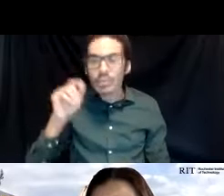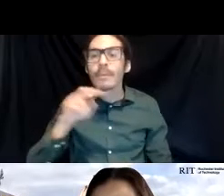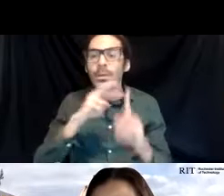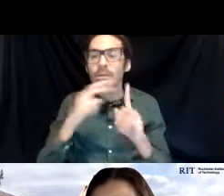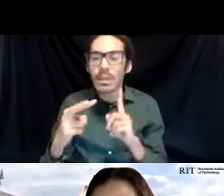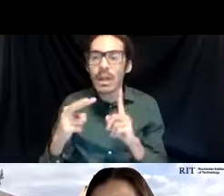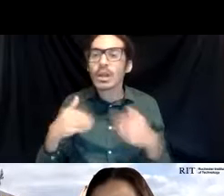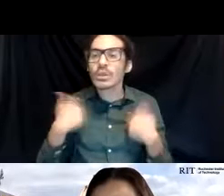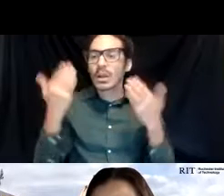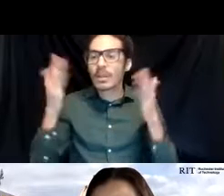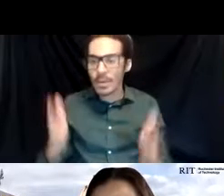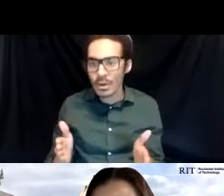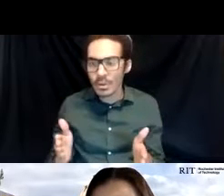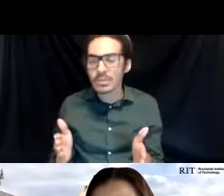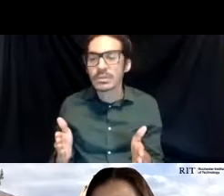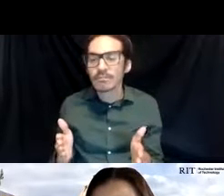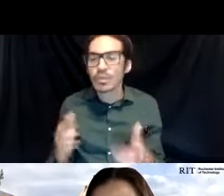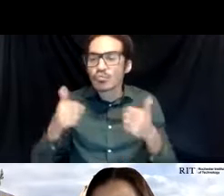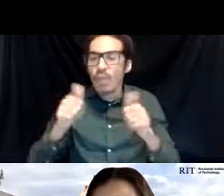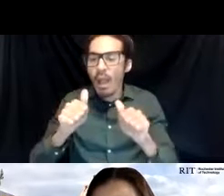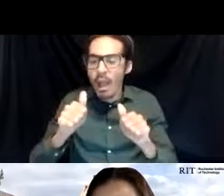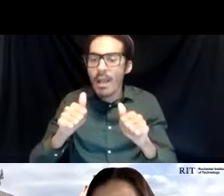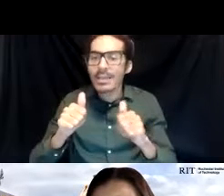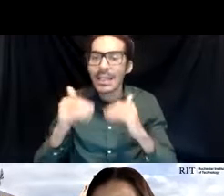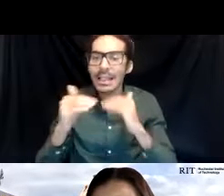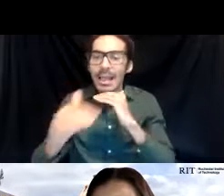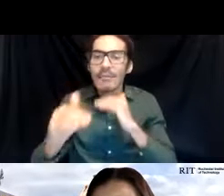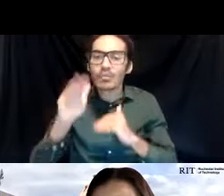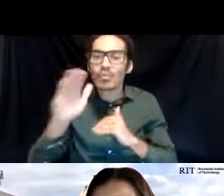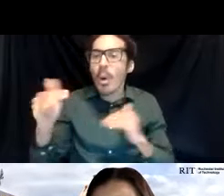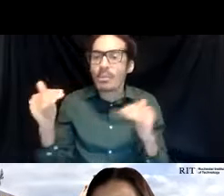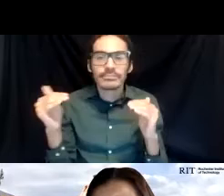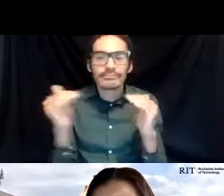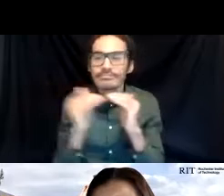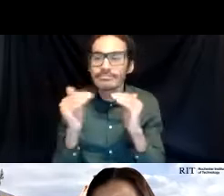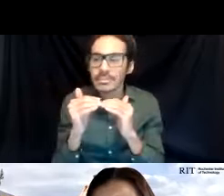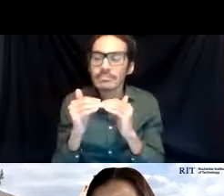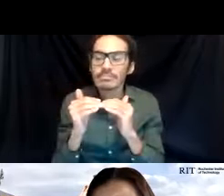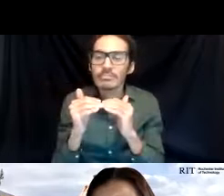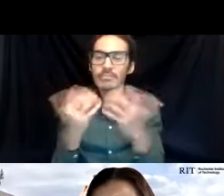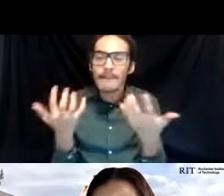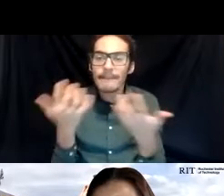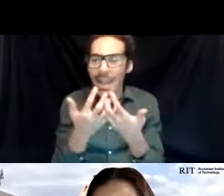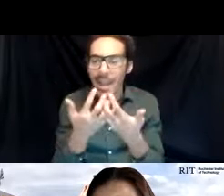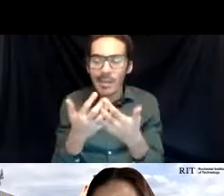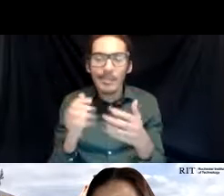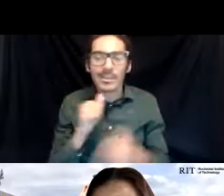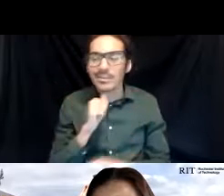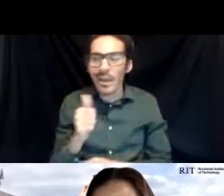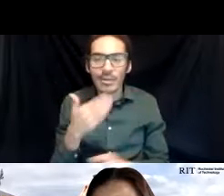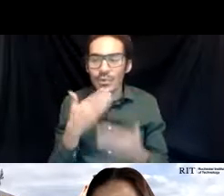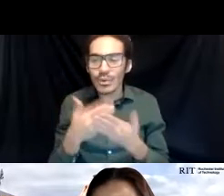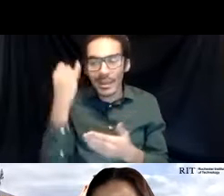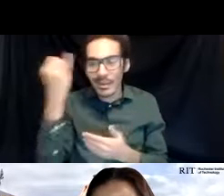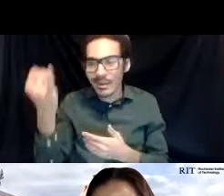young person and trying to be at the level of your peers and blending in, but I don't think that's necessarily a good idea. And